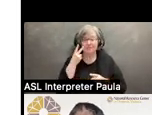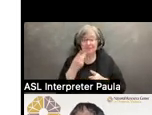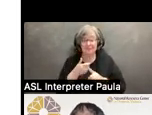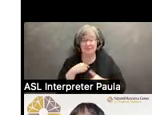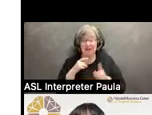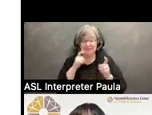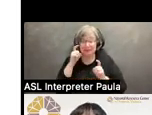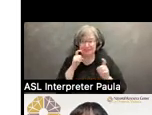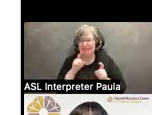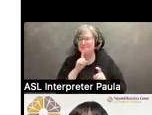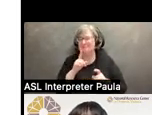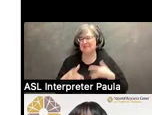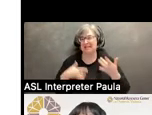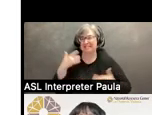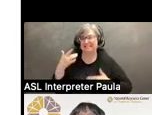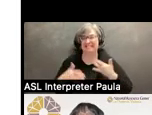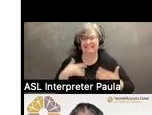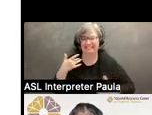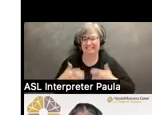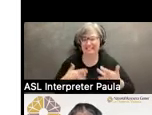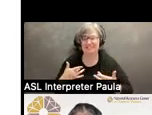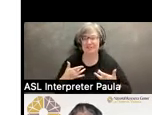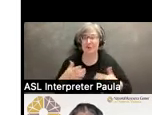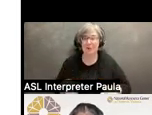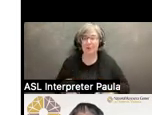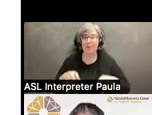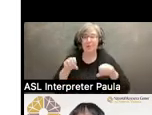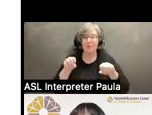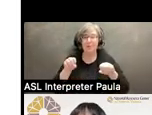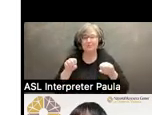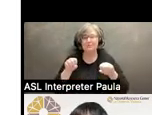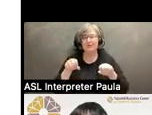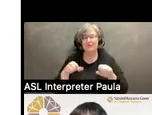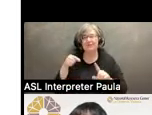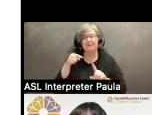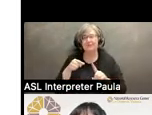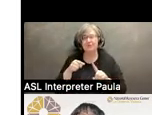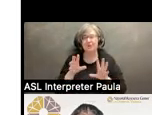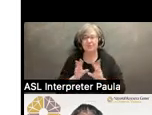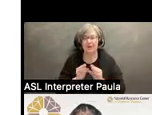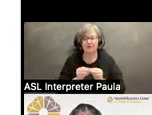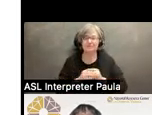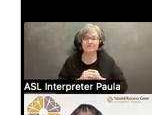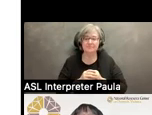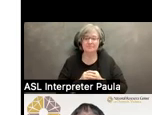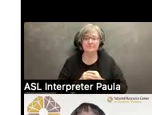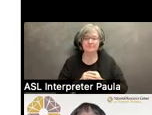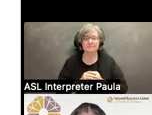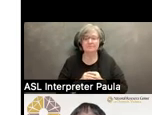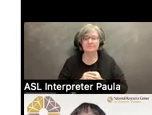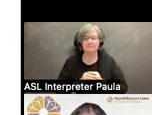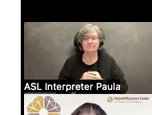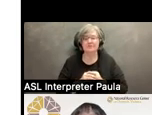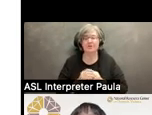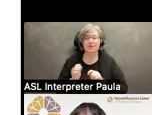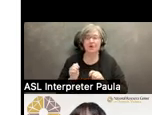face, how excited I am to host this particular webinar and to have all of us